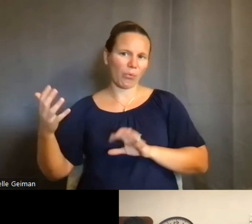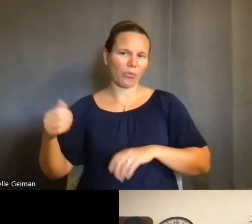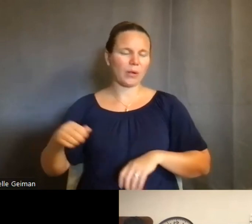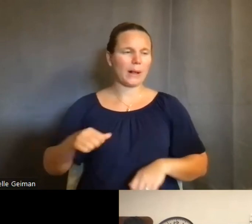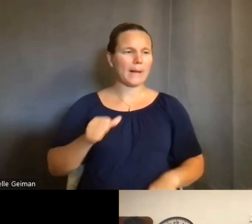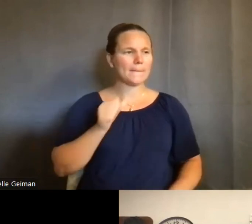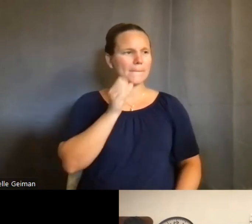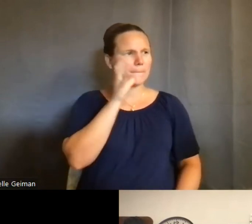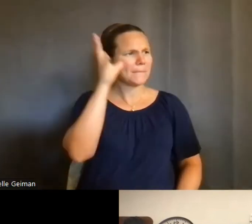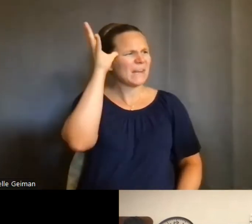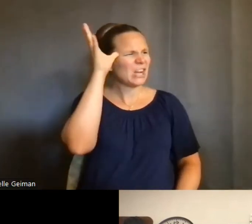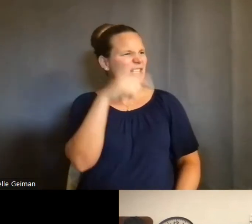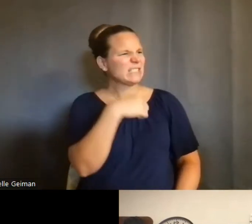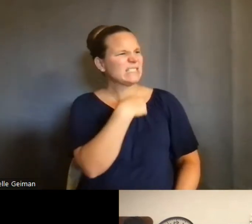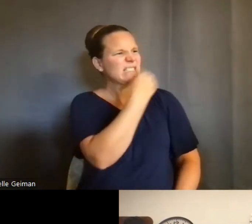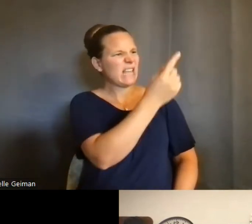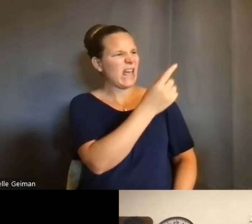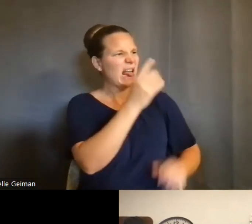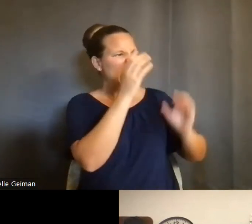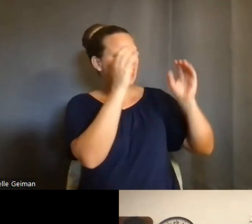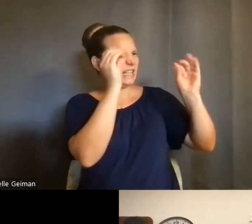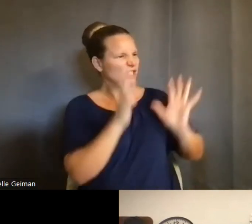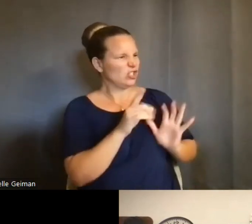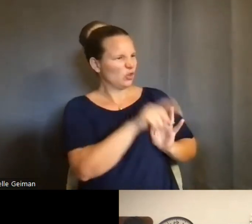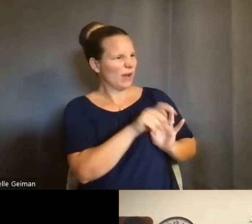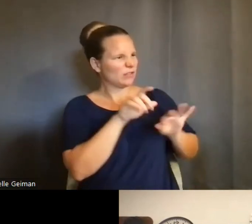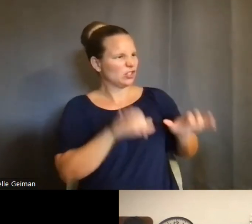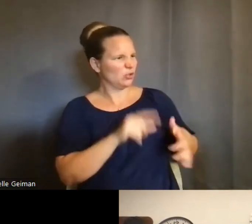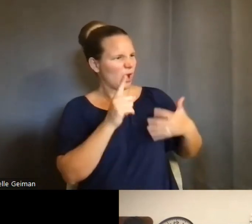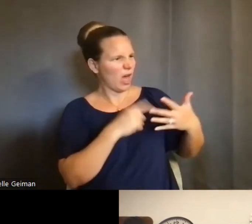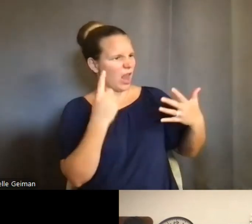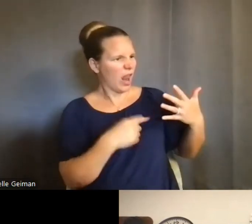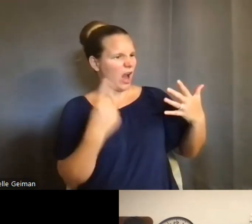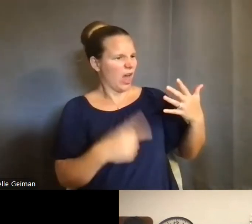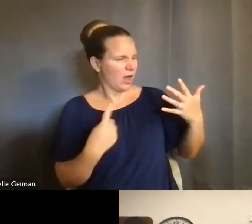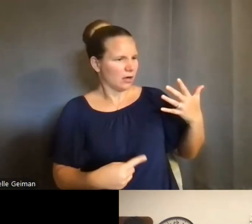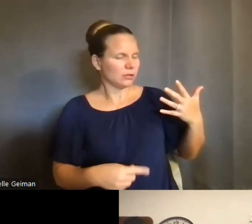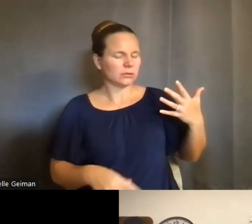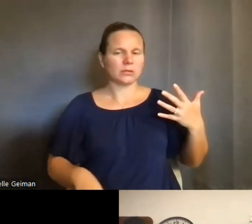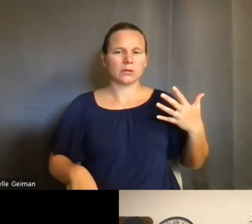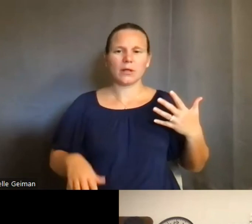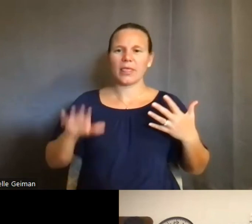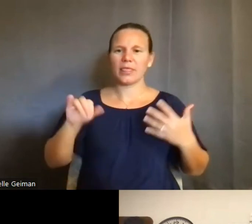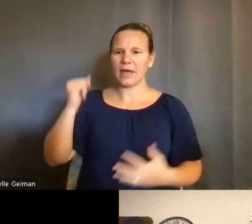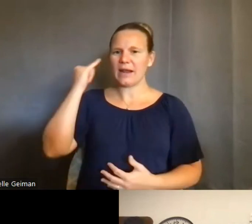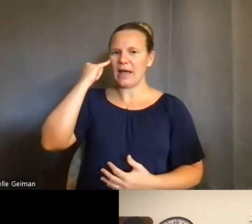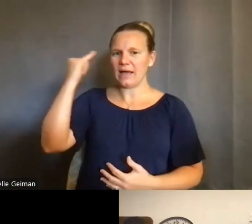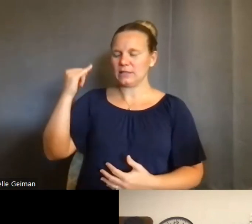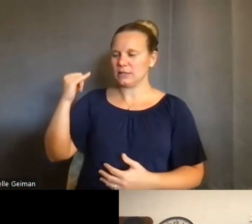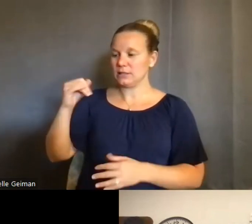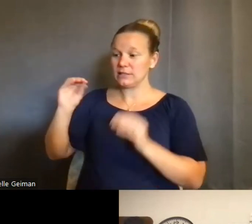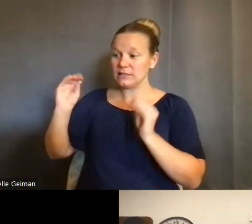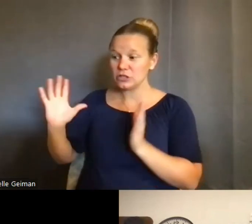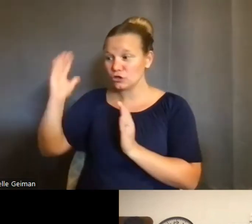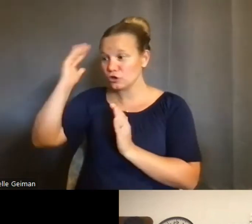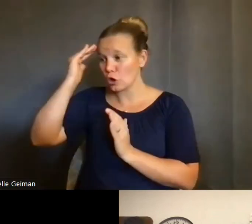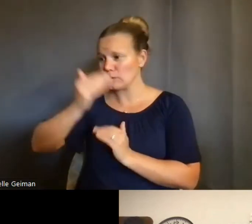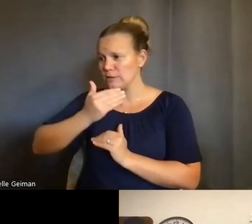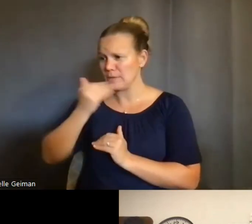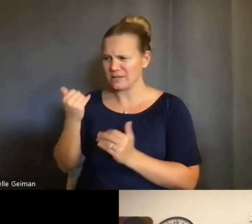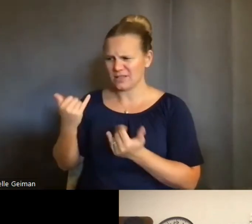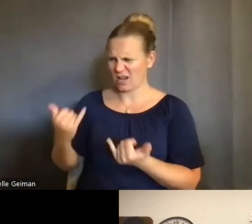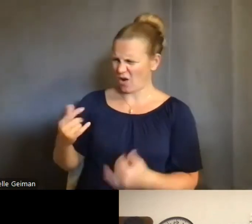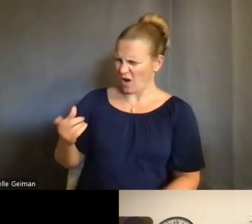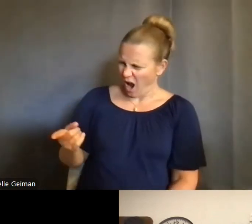telling teachers what to do. There's no, that idea that sort of the teacher knows best, and now it's like, how dare